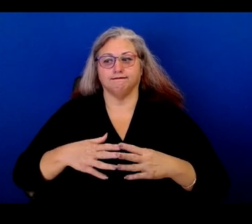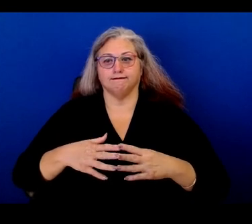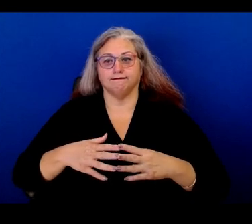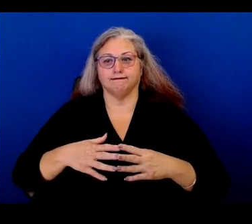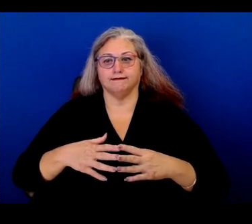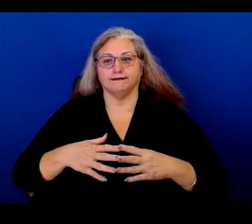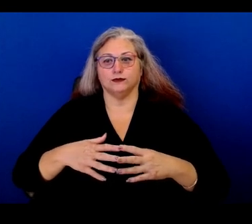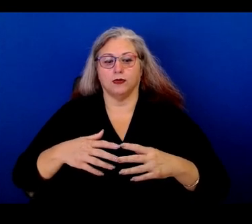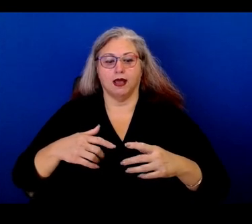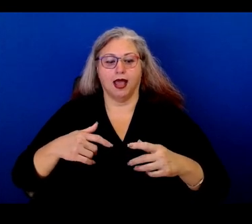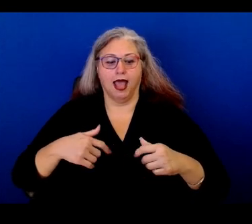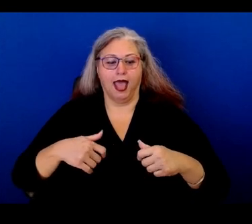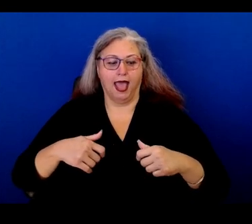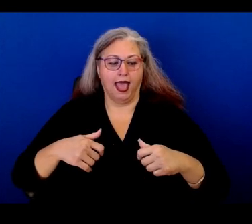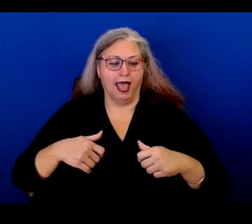I live in